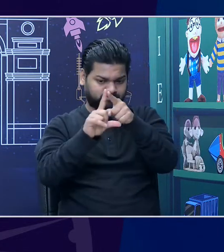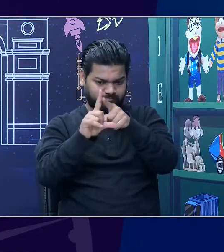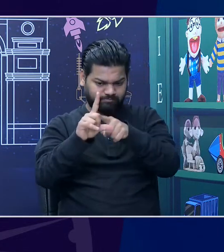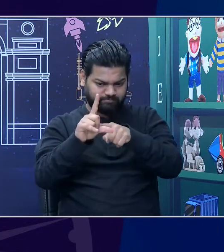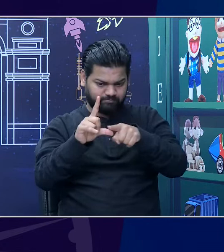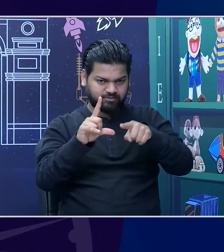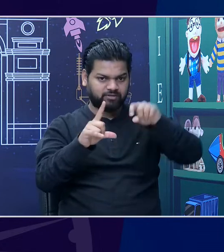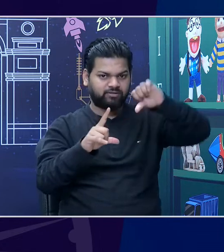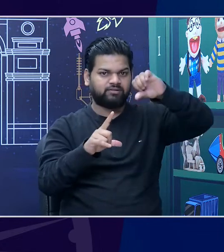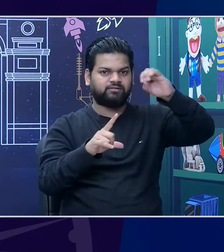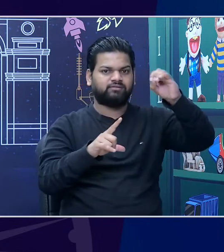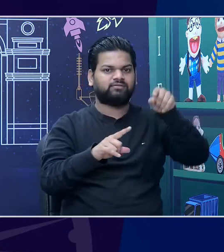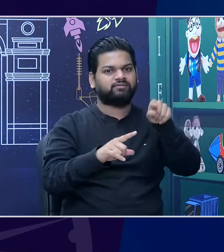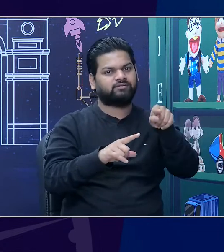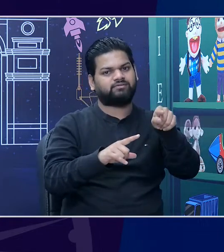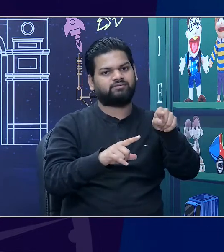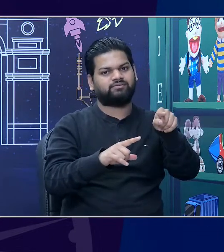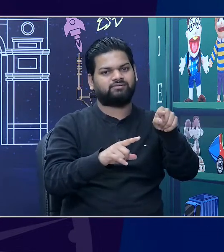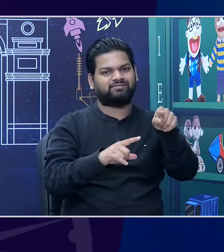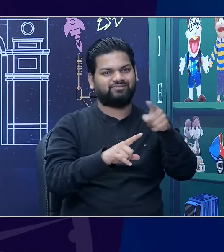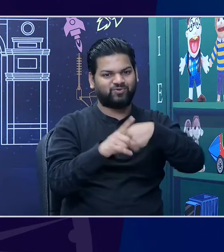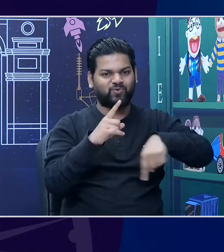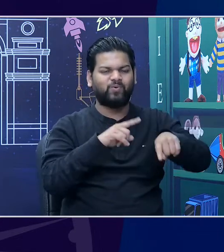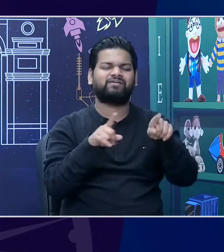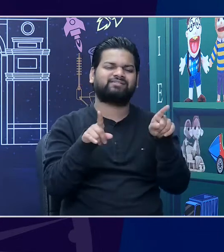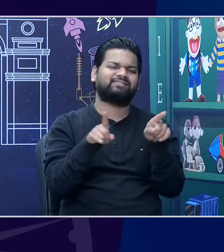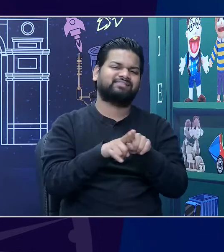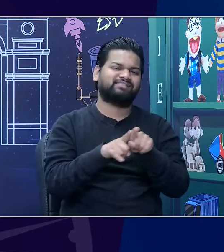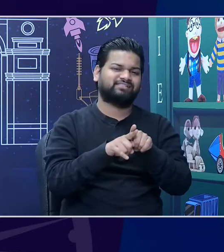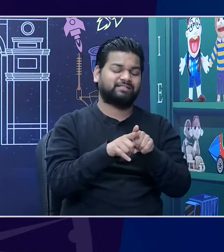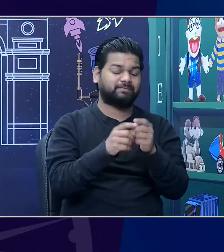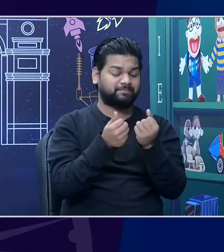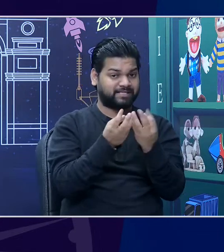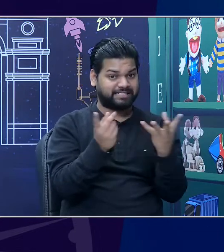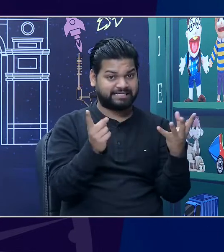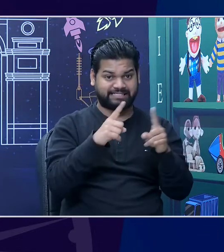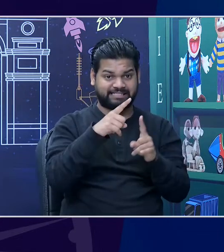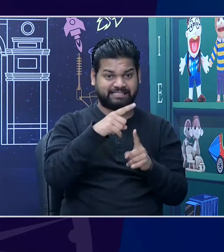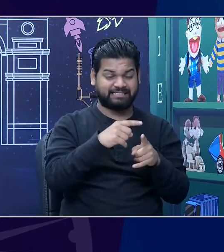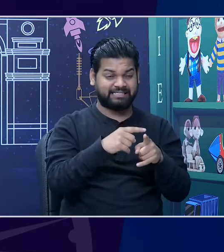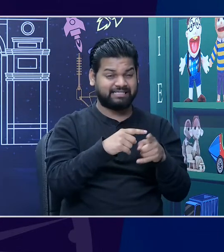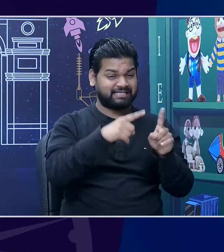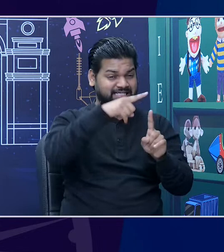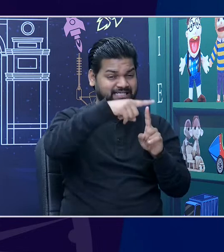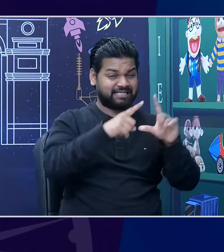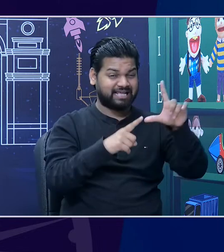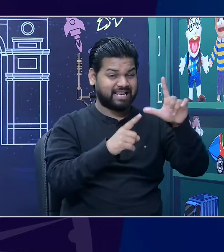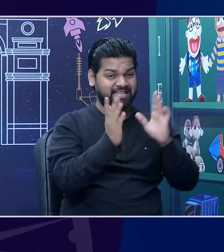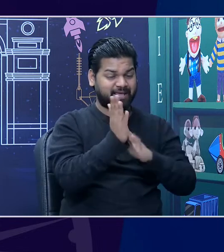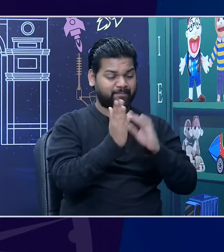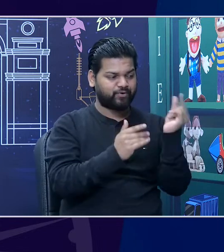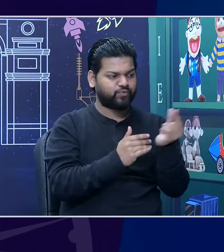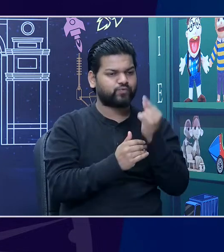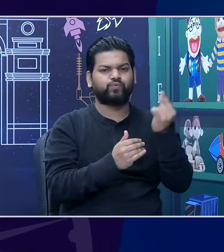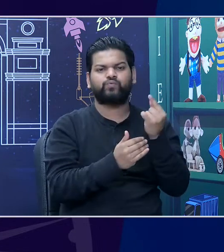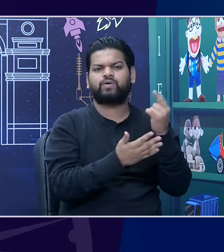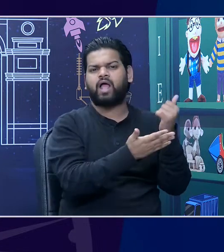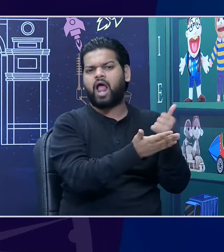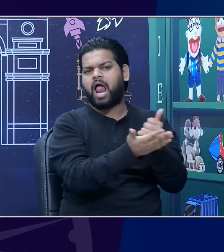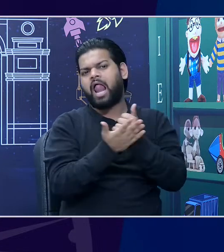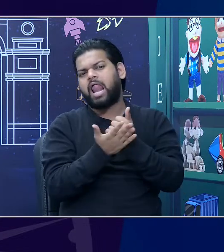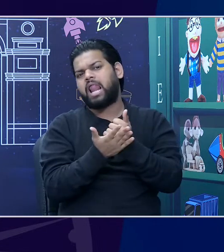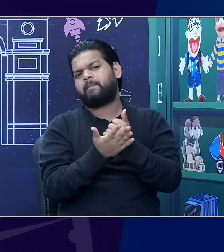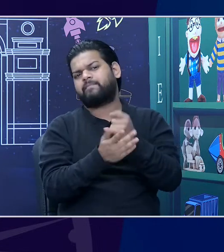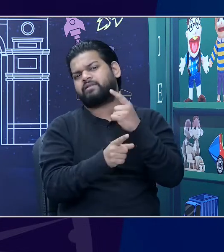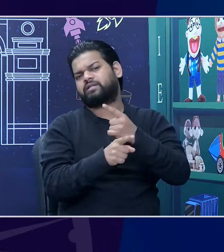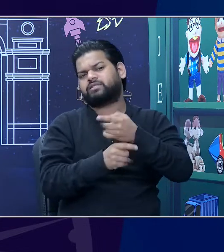of different sizes. Yes, so, we can have this type of TLMs for them so that they can understand about right triangles in a